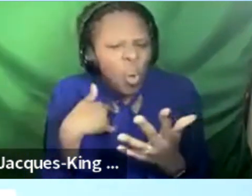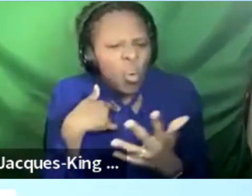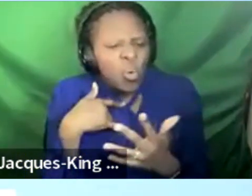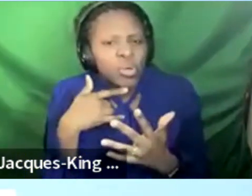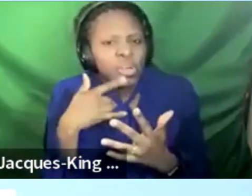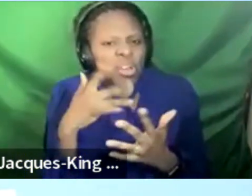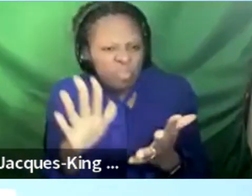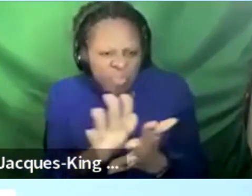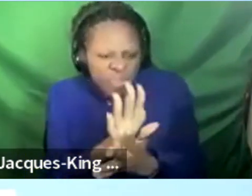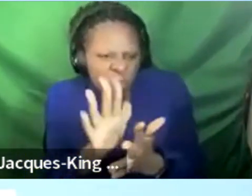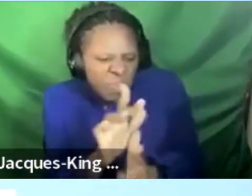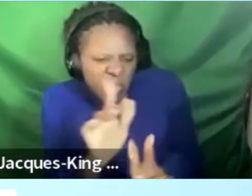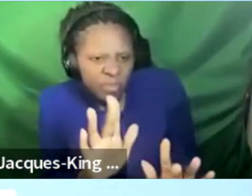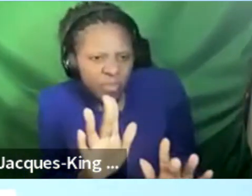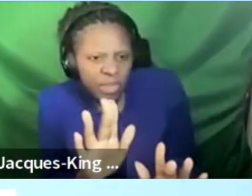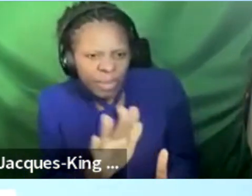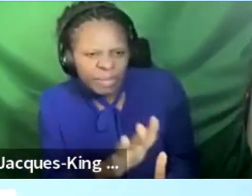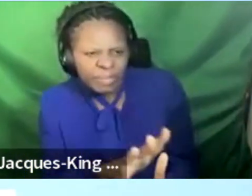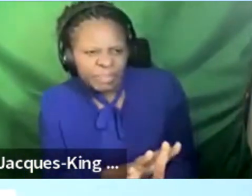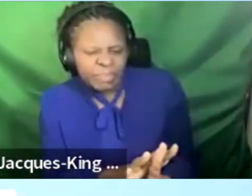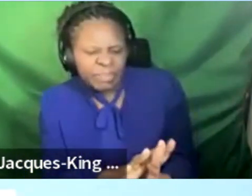gimmick? How do we avoid being gimmicky?